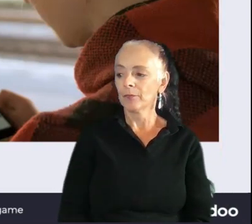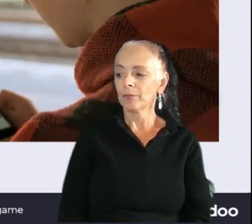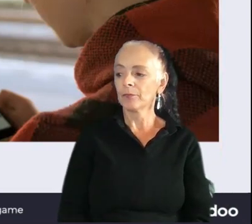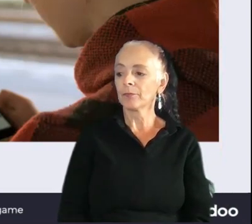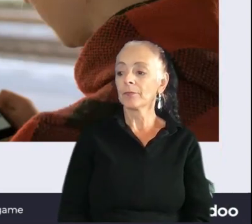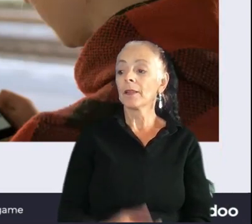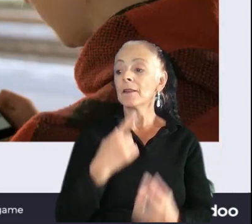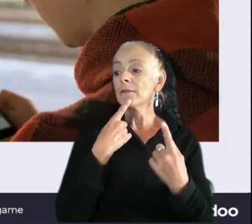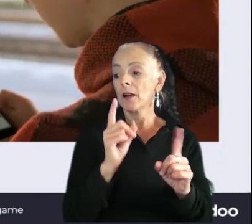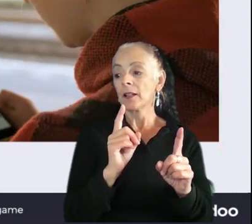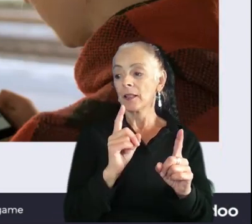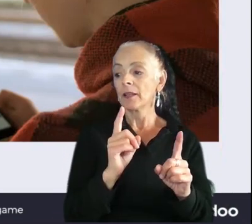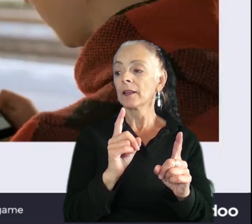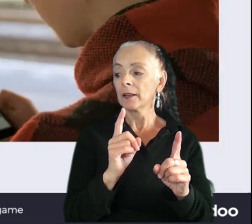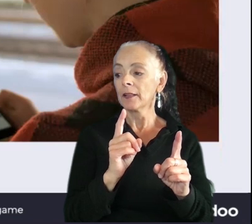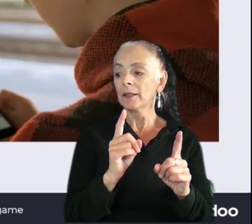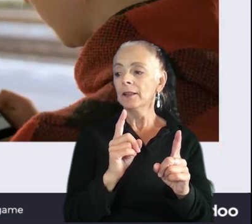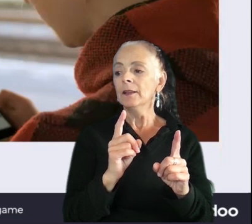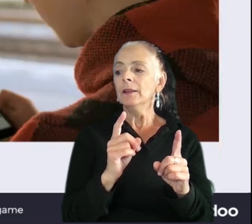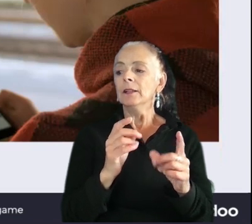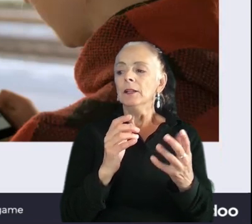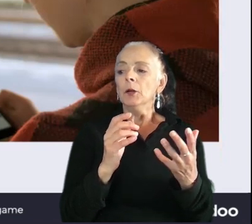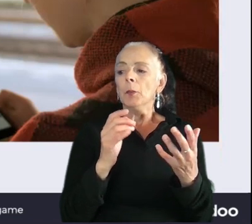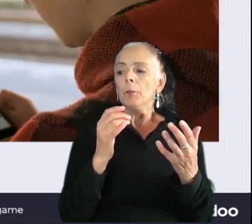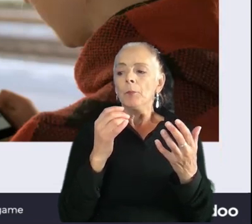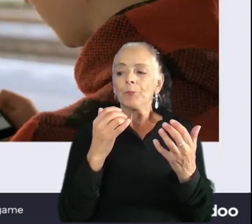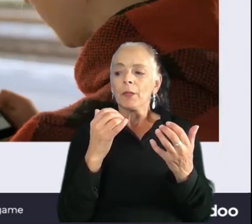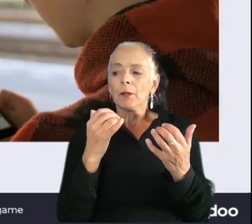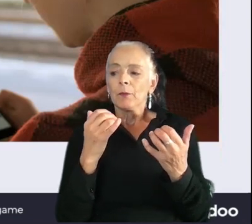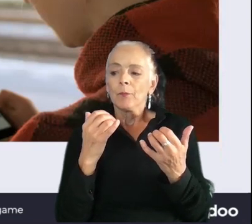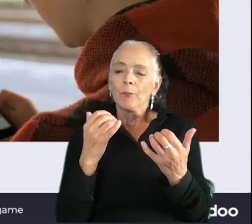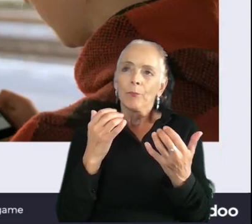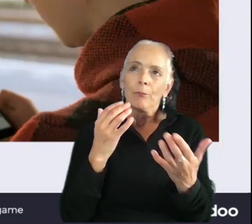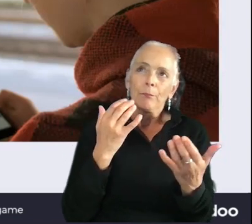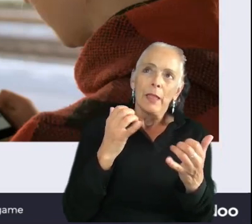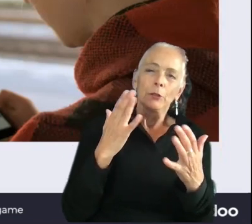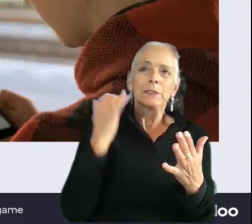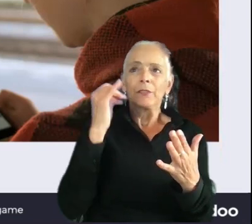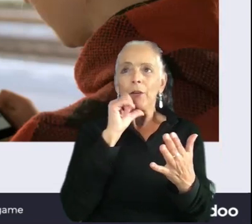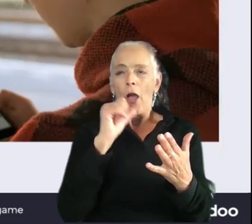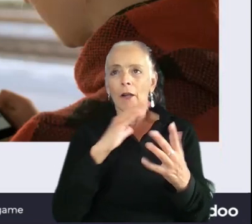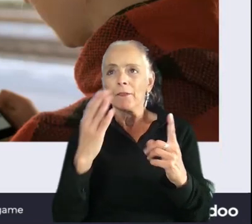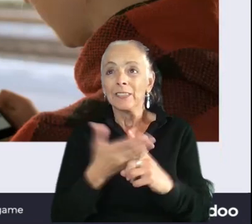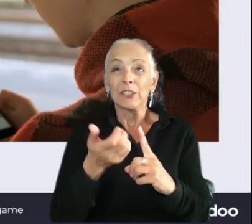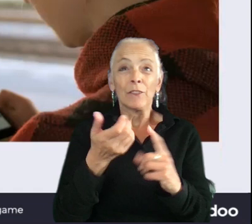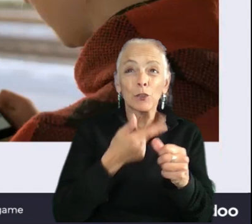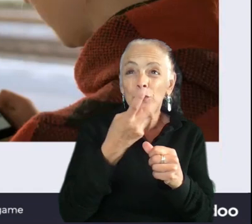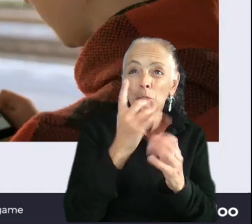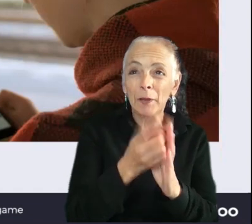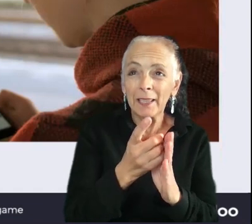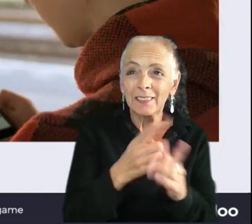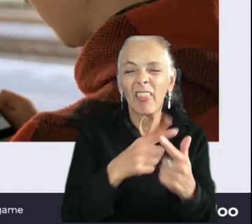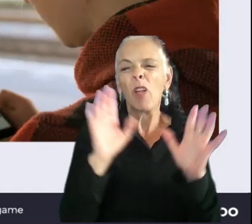And finally, the player did not pay for the game. So if they are not very convinced by the first minutes, they are less likely to give it a